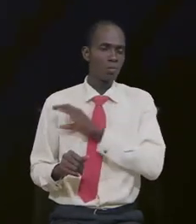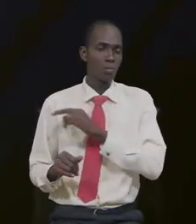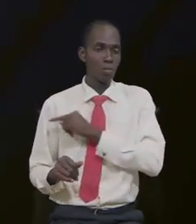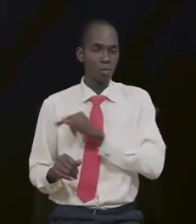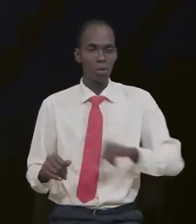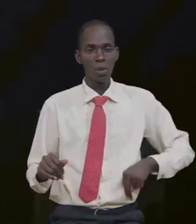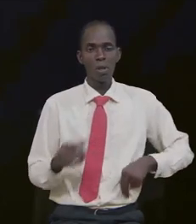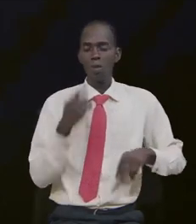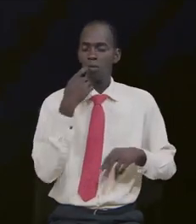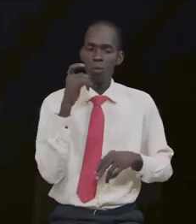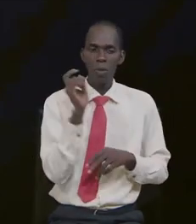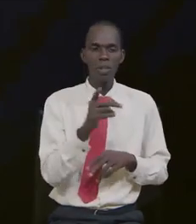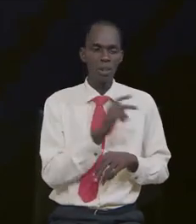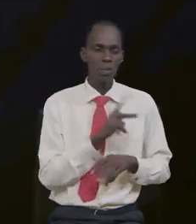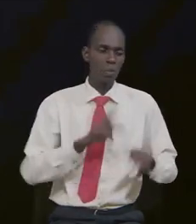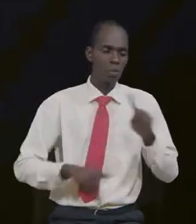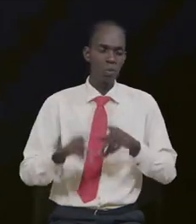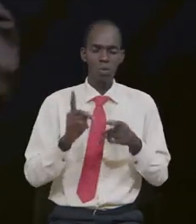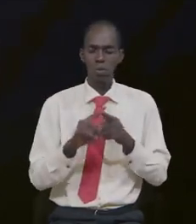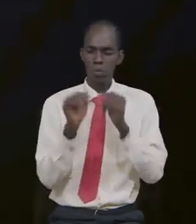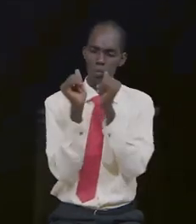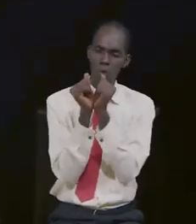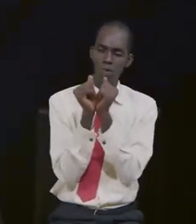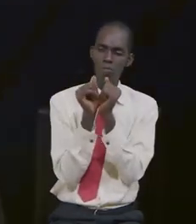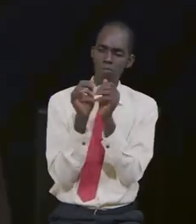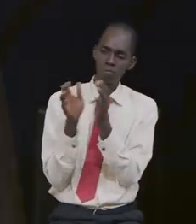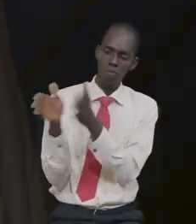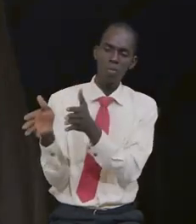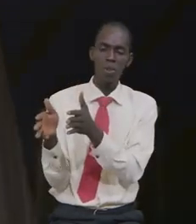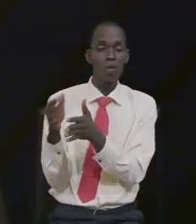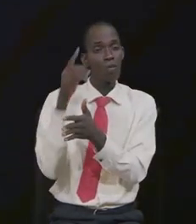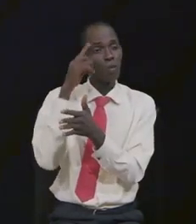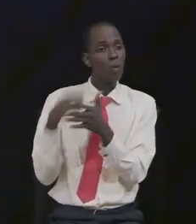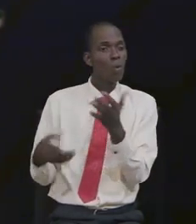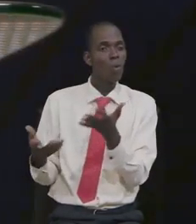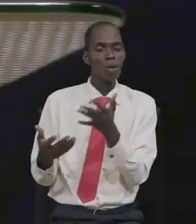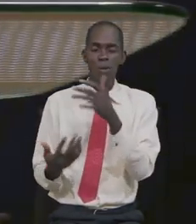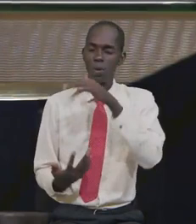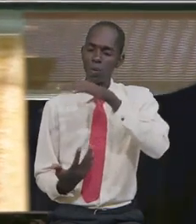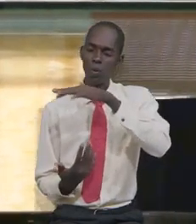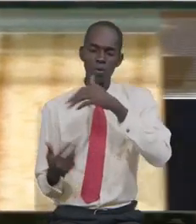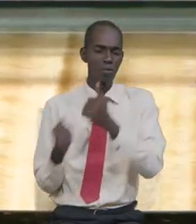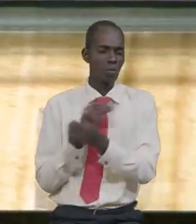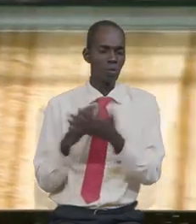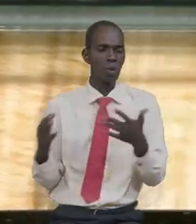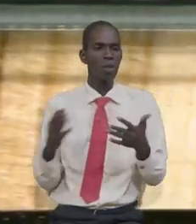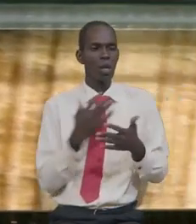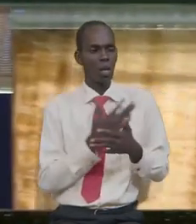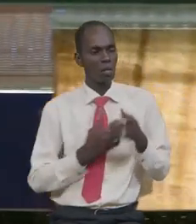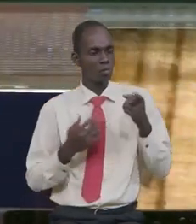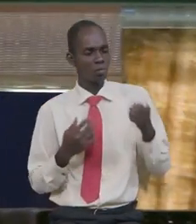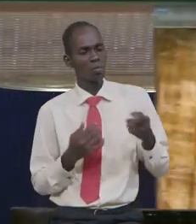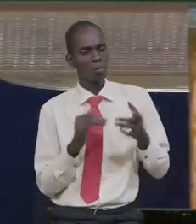them in, that one burnt off. The things that would have impeded their movement and their progress,